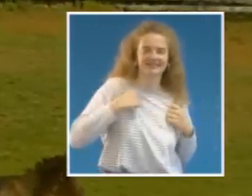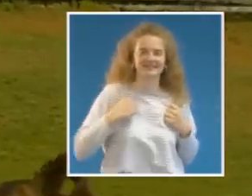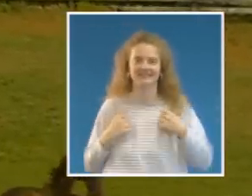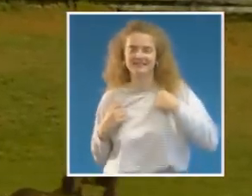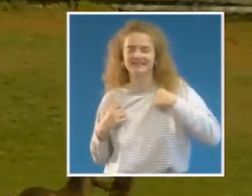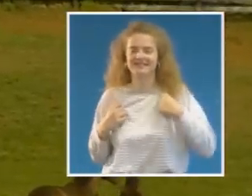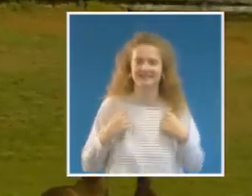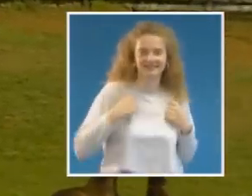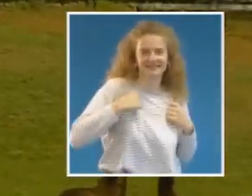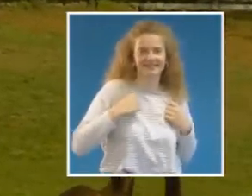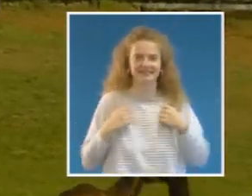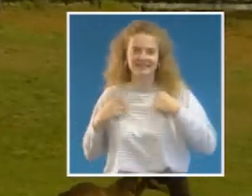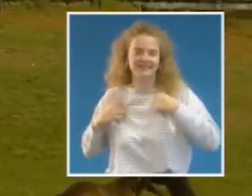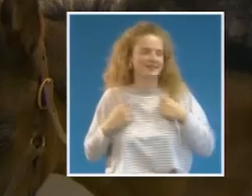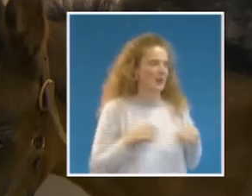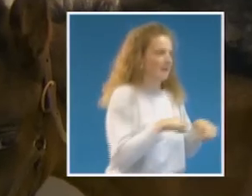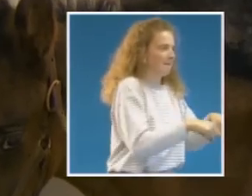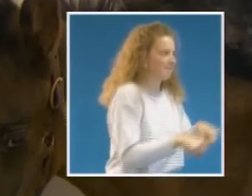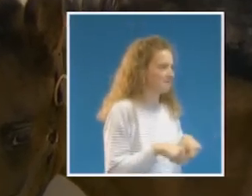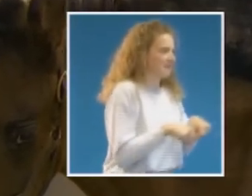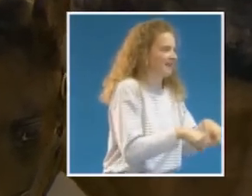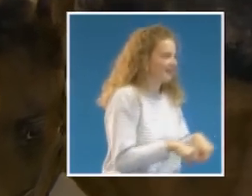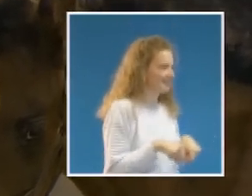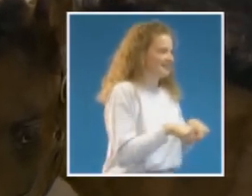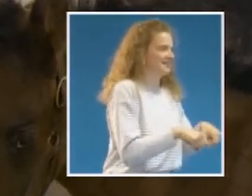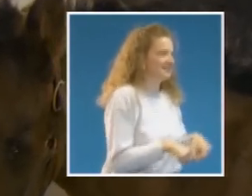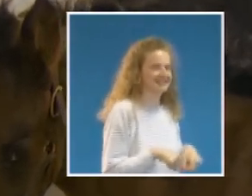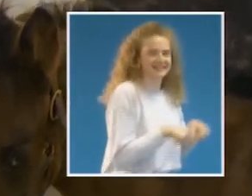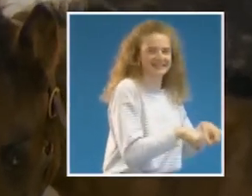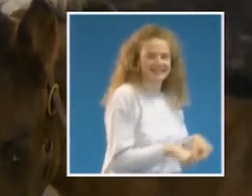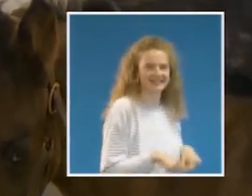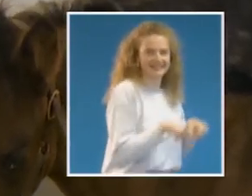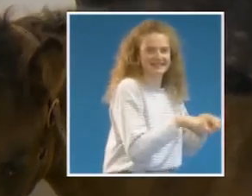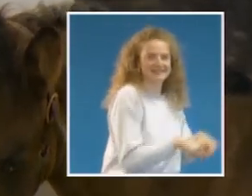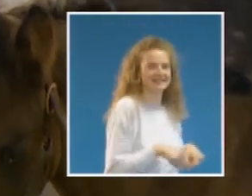horses, E-I-E-I-O. With a neigh neigh here and a neigh neigh.